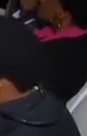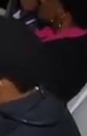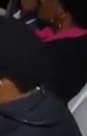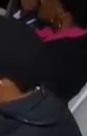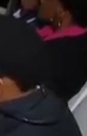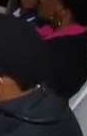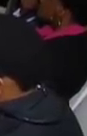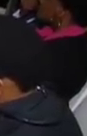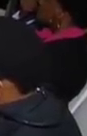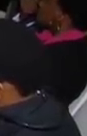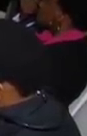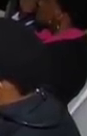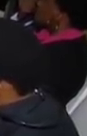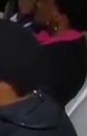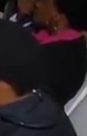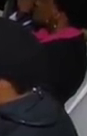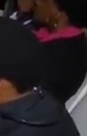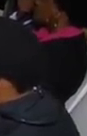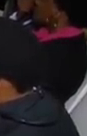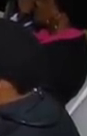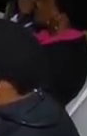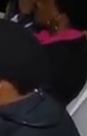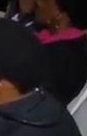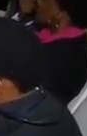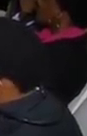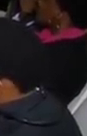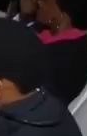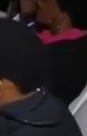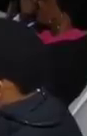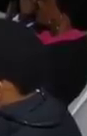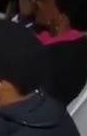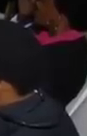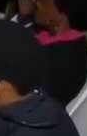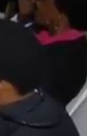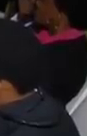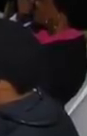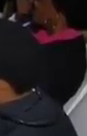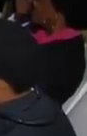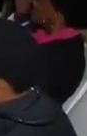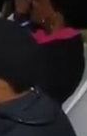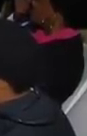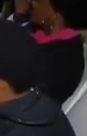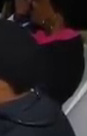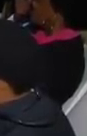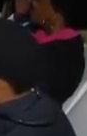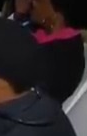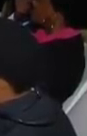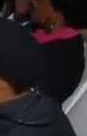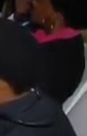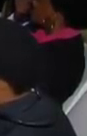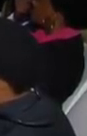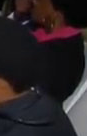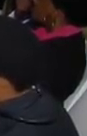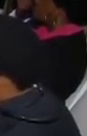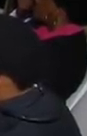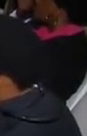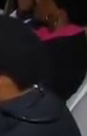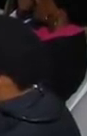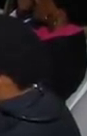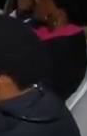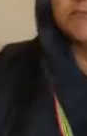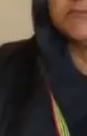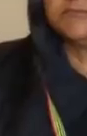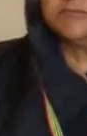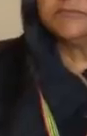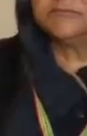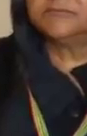before announcement, before we pronounce ourselves as the elections are free and fair, or